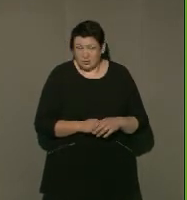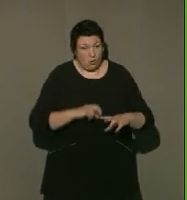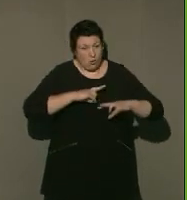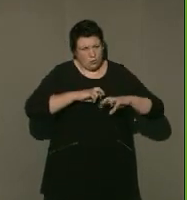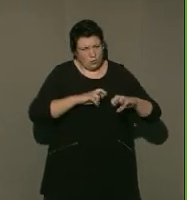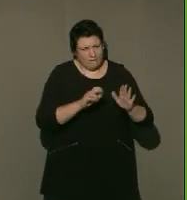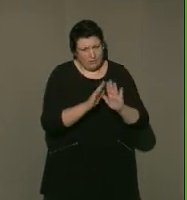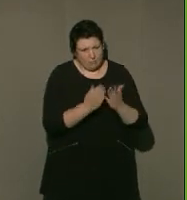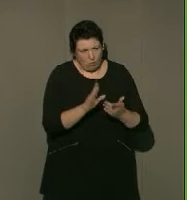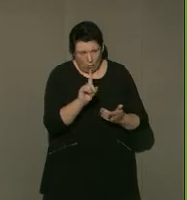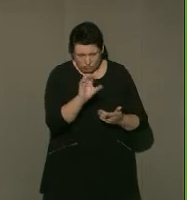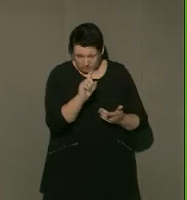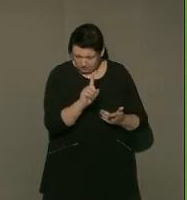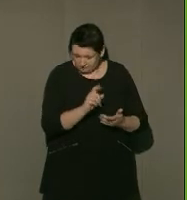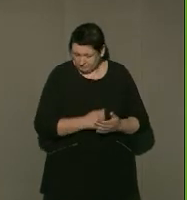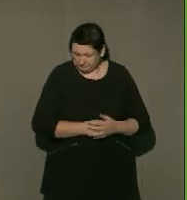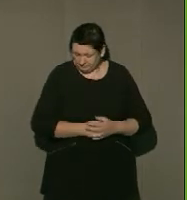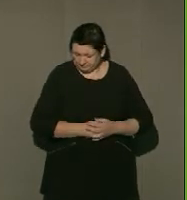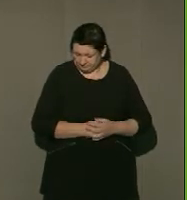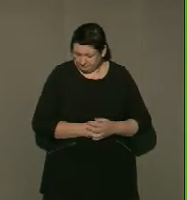got the wrong.